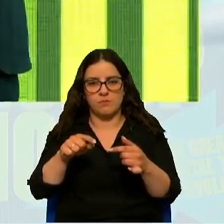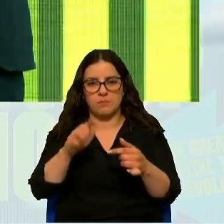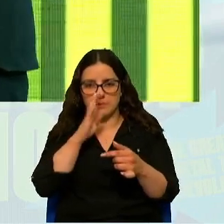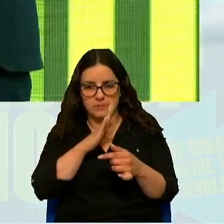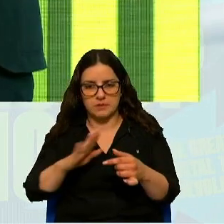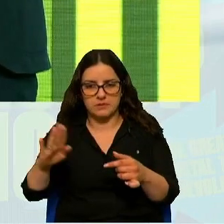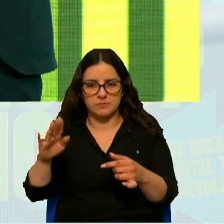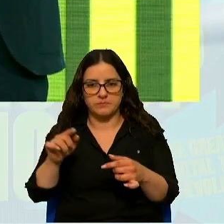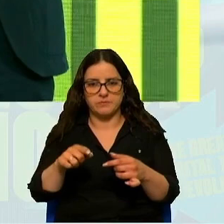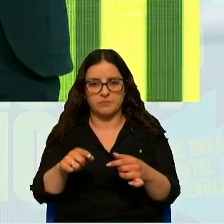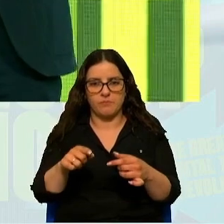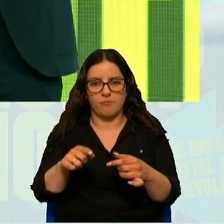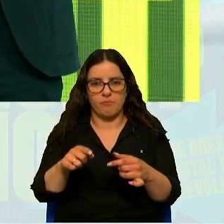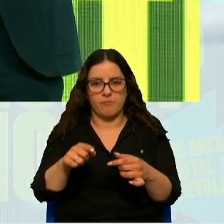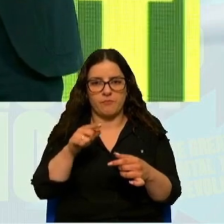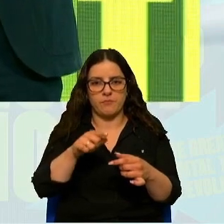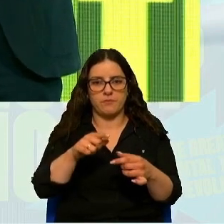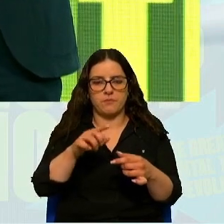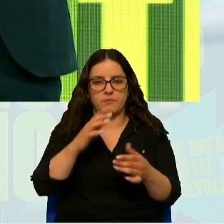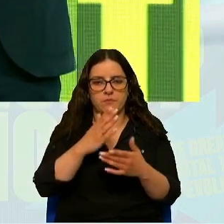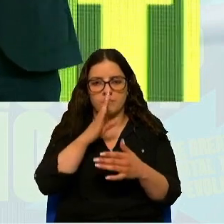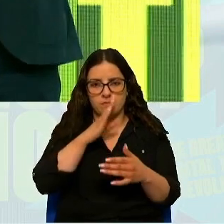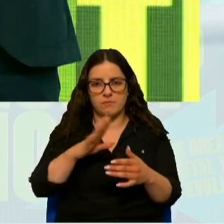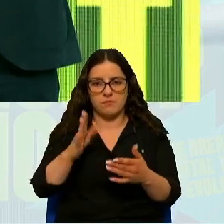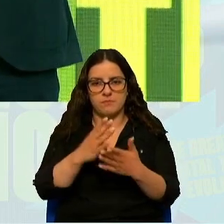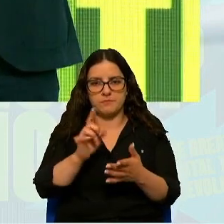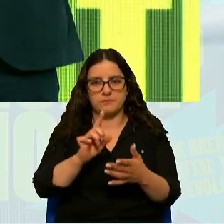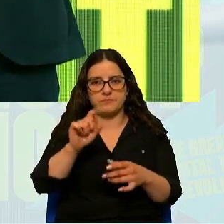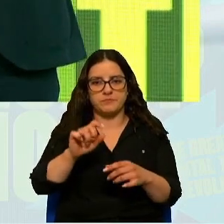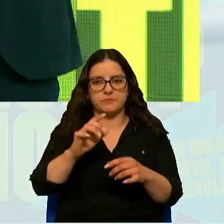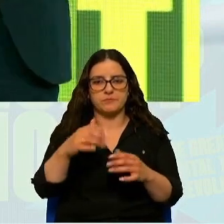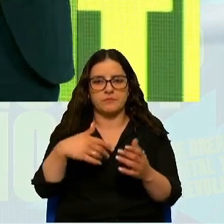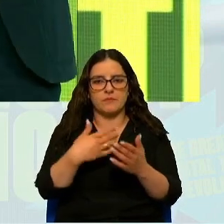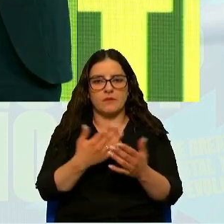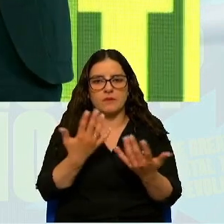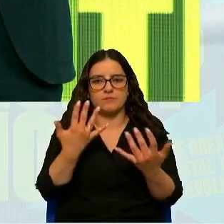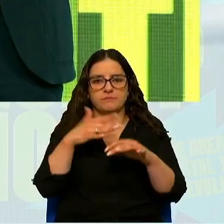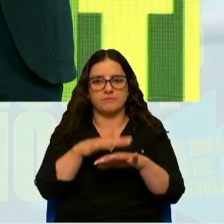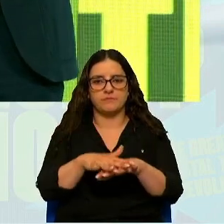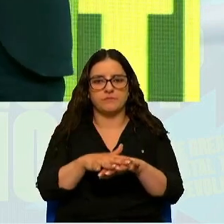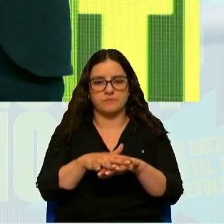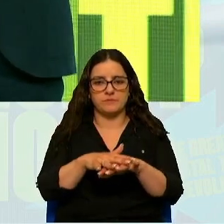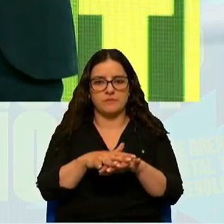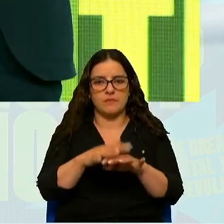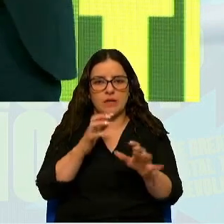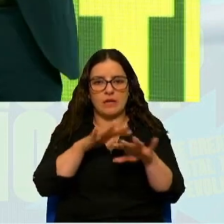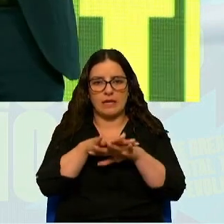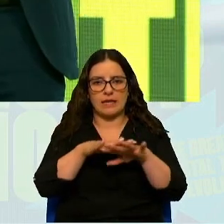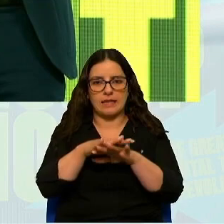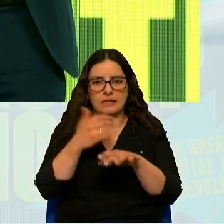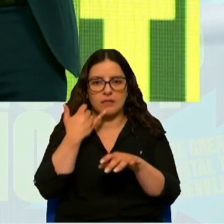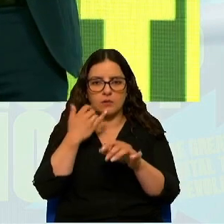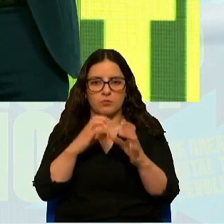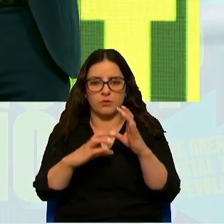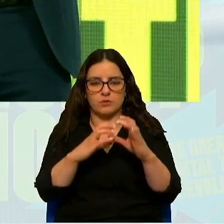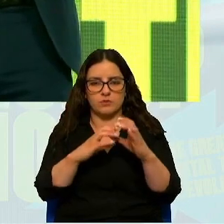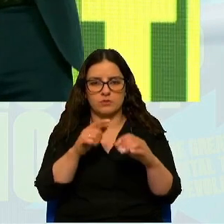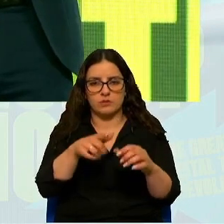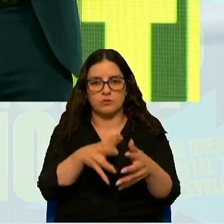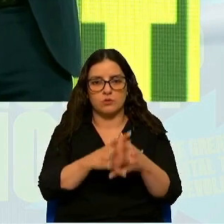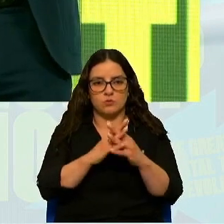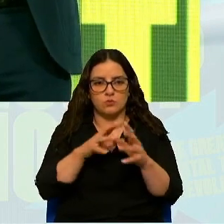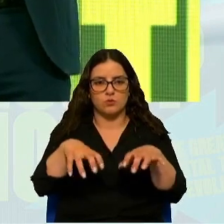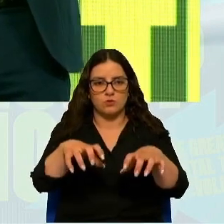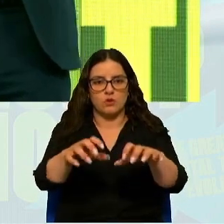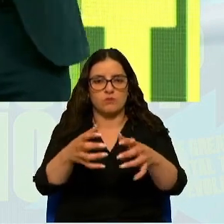field. But more than that, doing so, we have to be capable of integrating it in a telecommunication grid. It's a